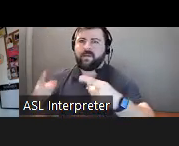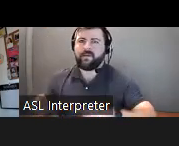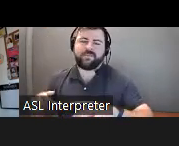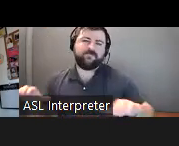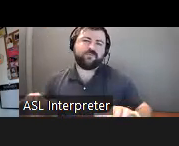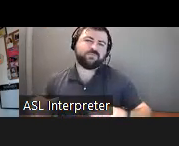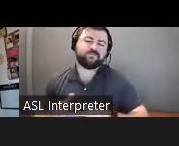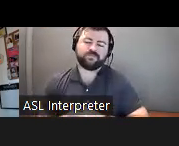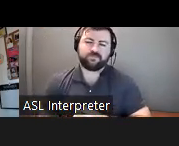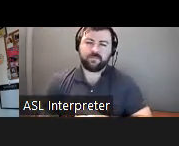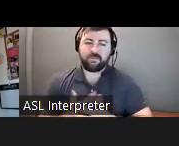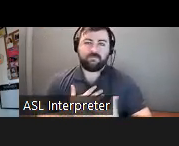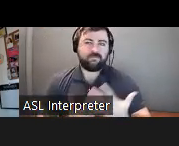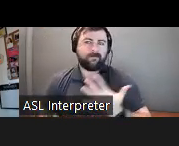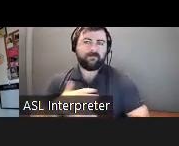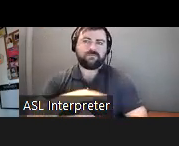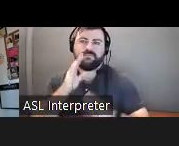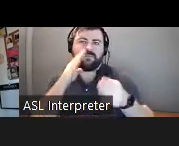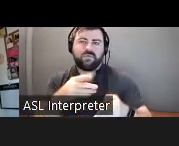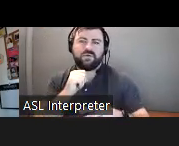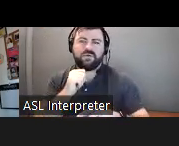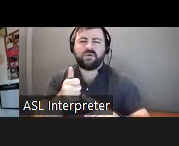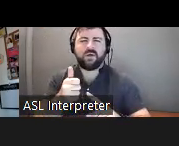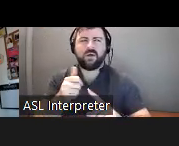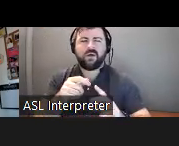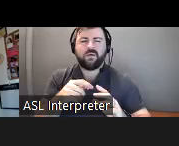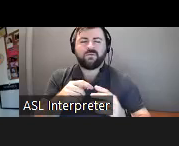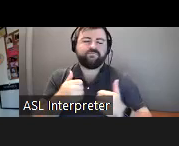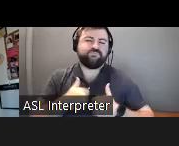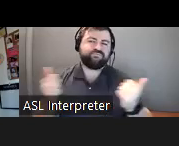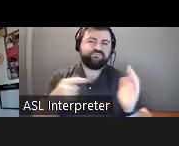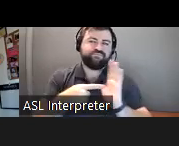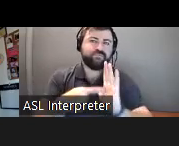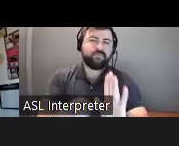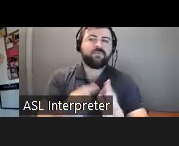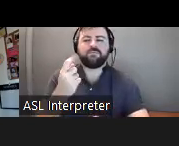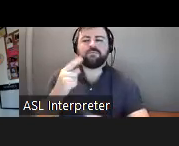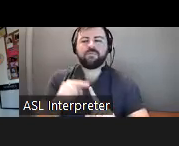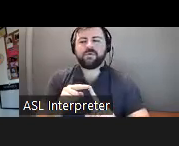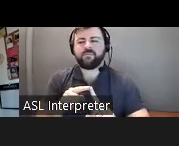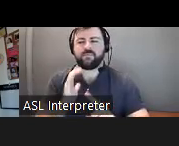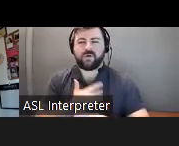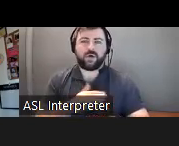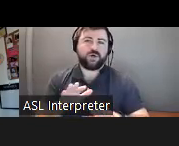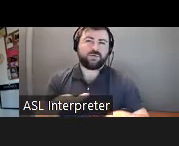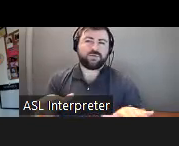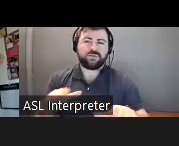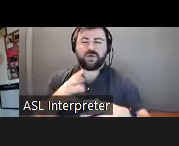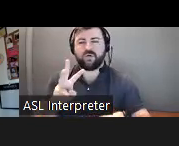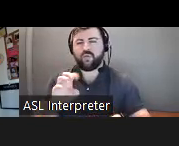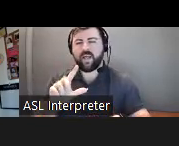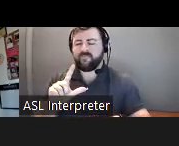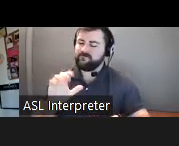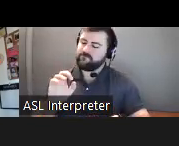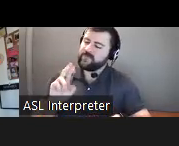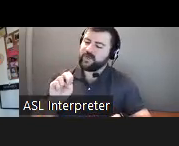primary focus, although it's not exclusive, is really around, you know, our child welfare population and how